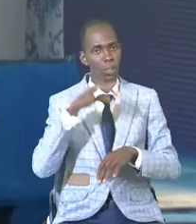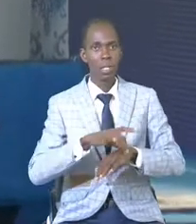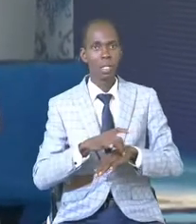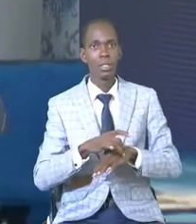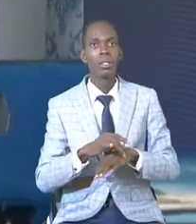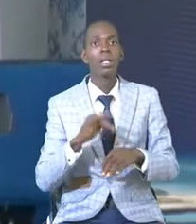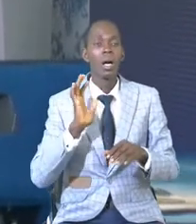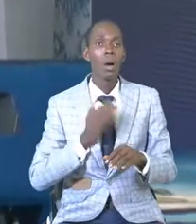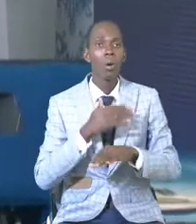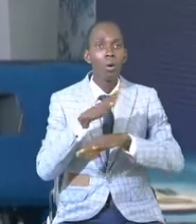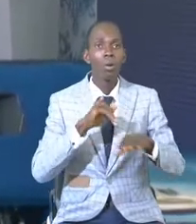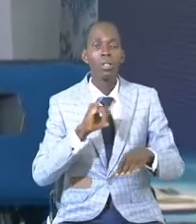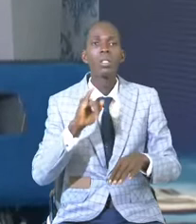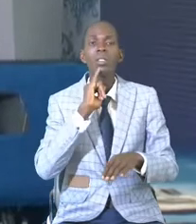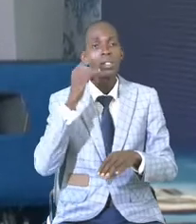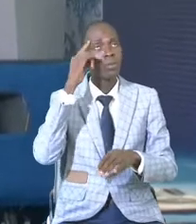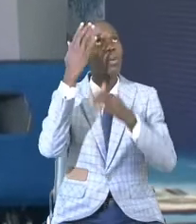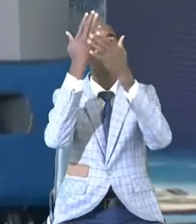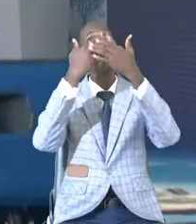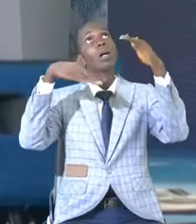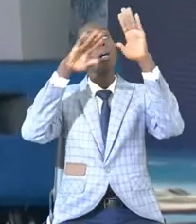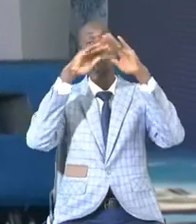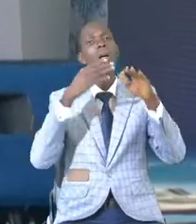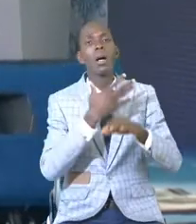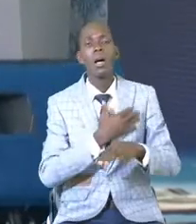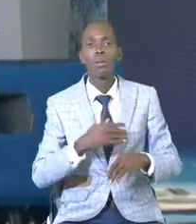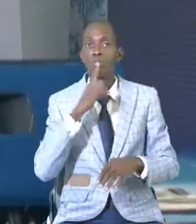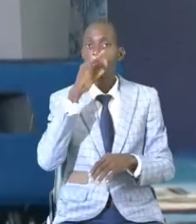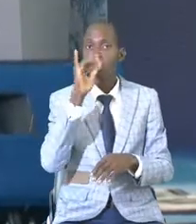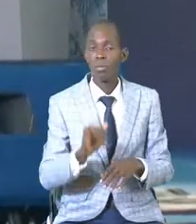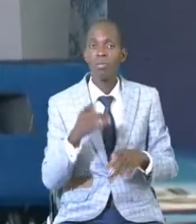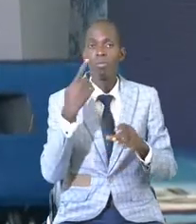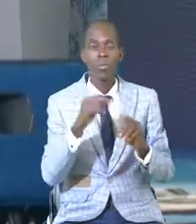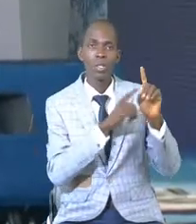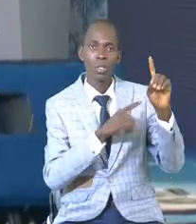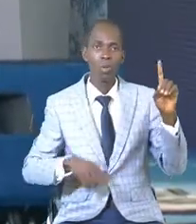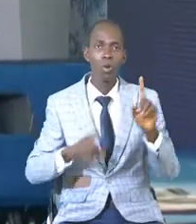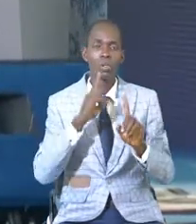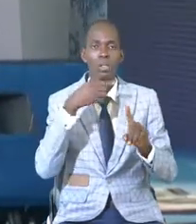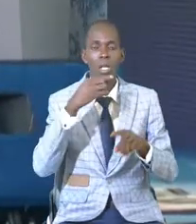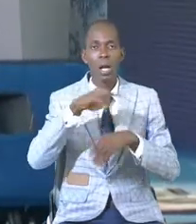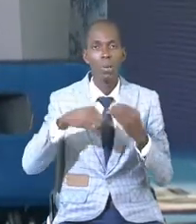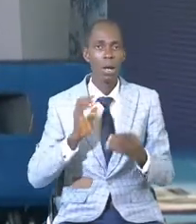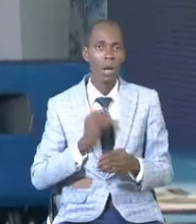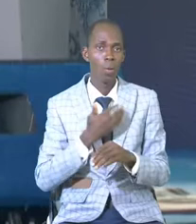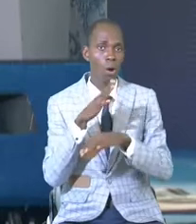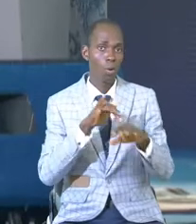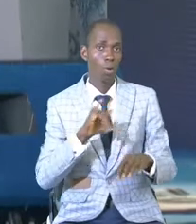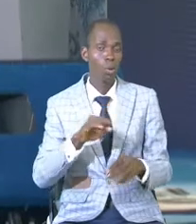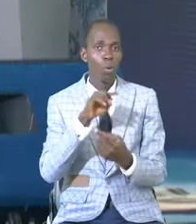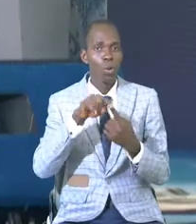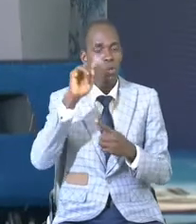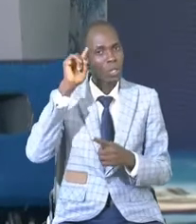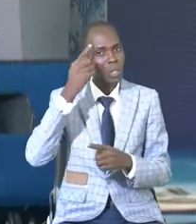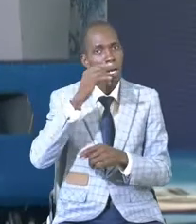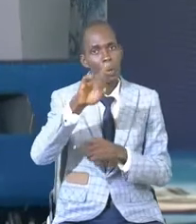a heavenly calling. Actually, the Lord talks about our calling, and when you think about your calling and your